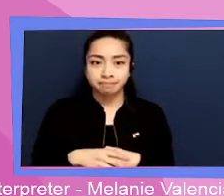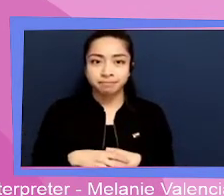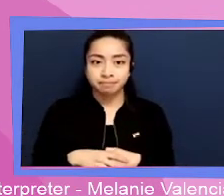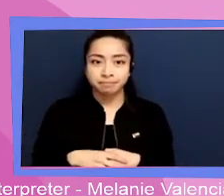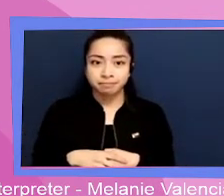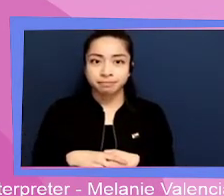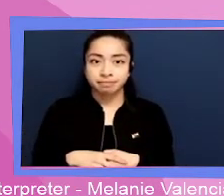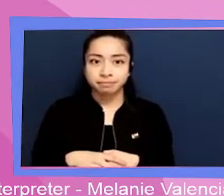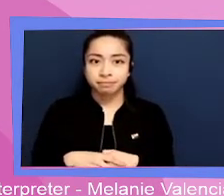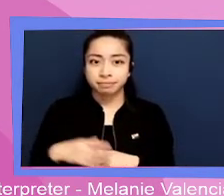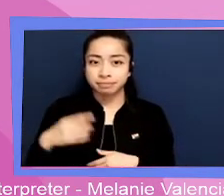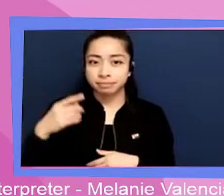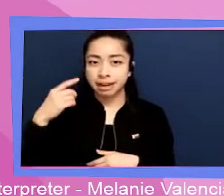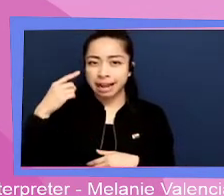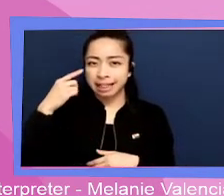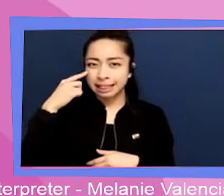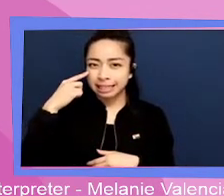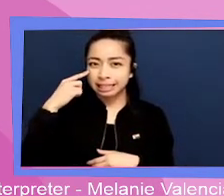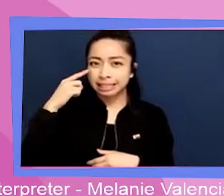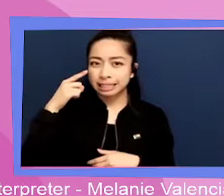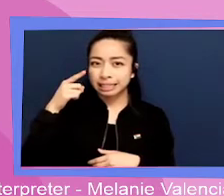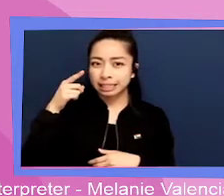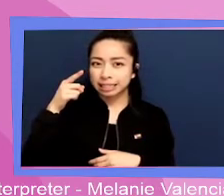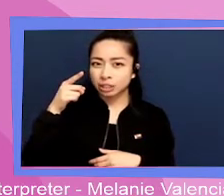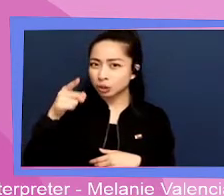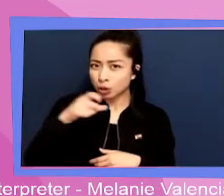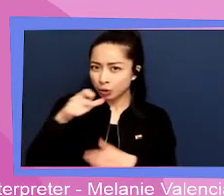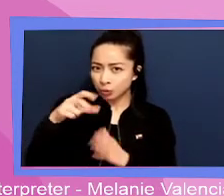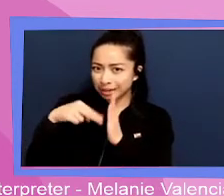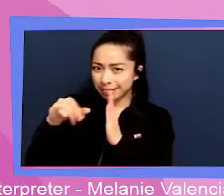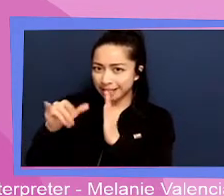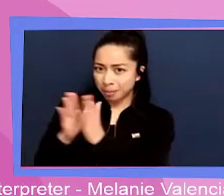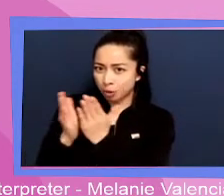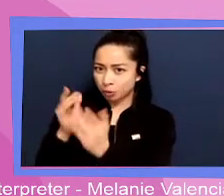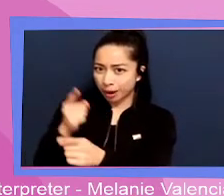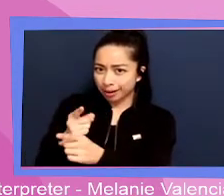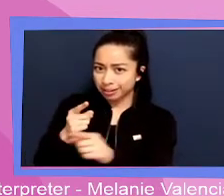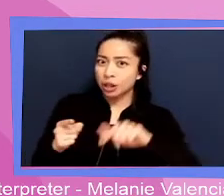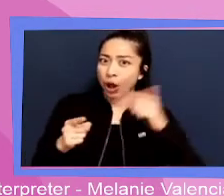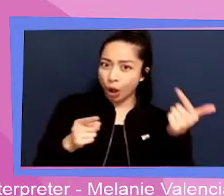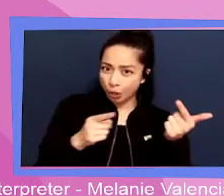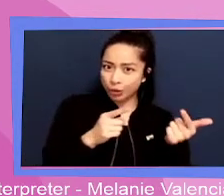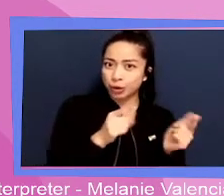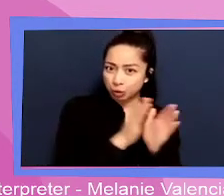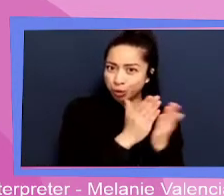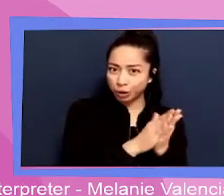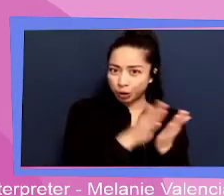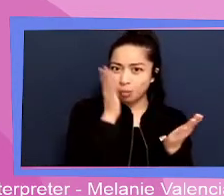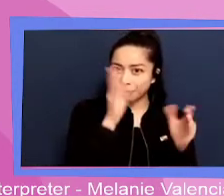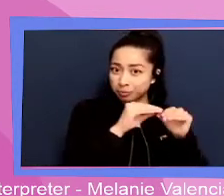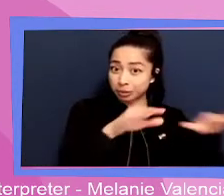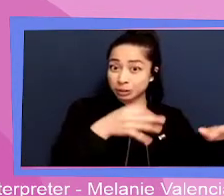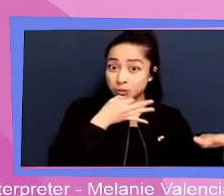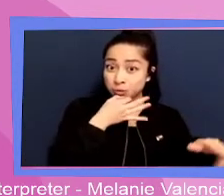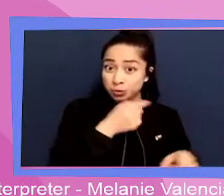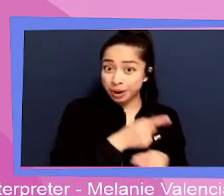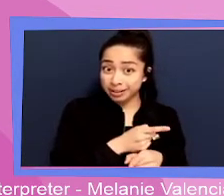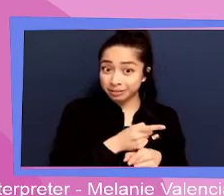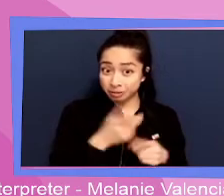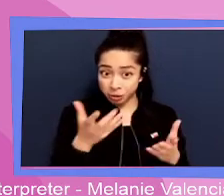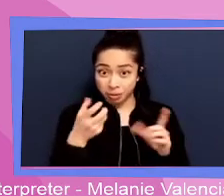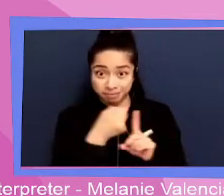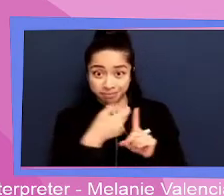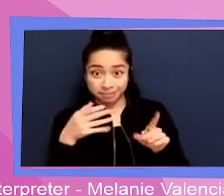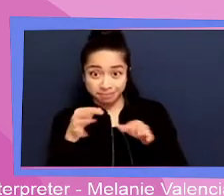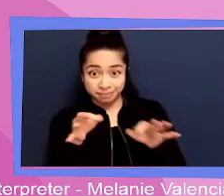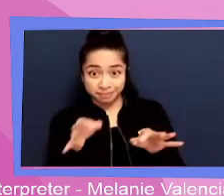I think not from The Clothesline Swing, but from the book that is coming out. You want to tell us a little bit about that? Sure.